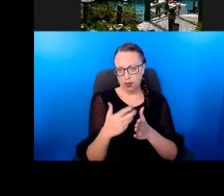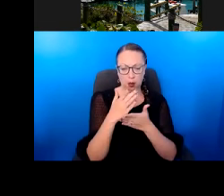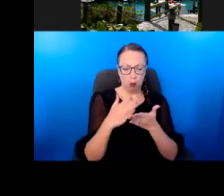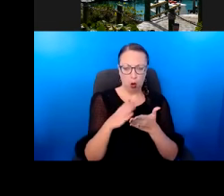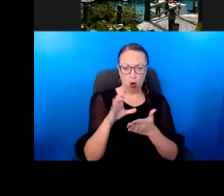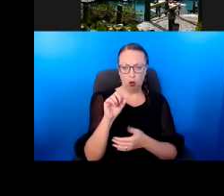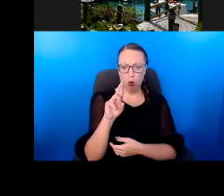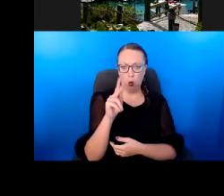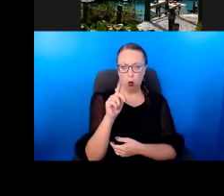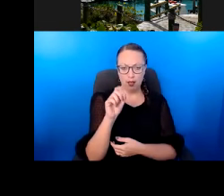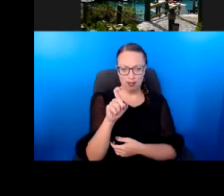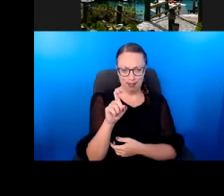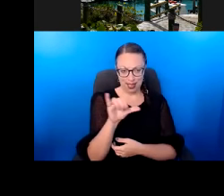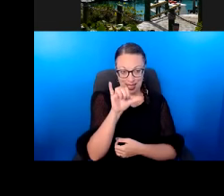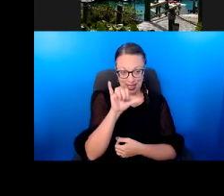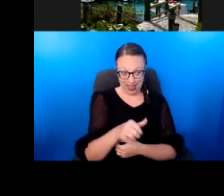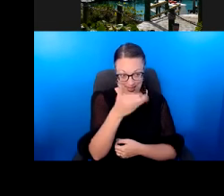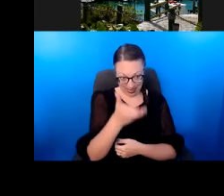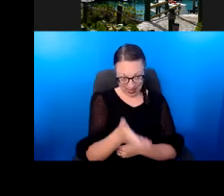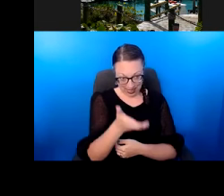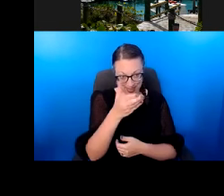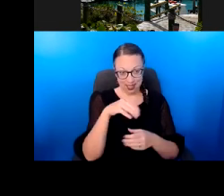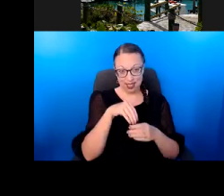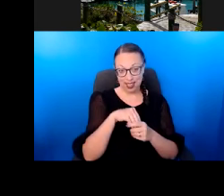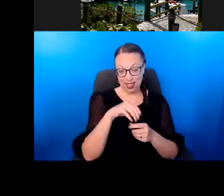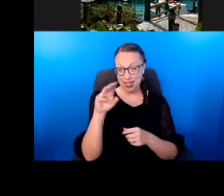like this right in M1.